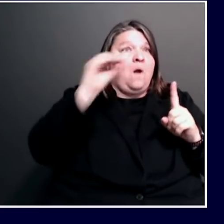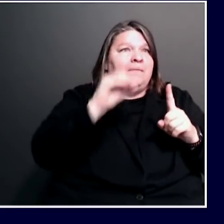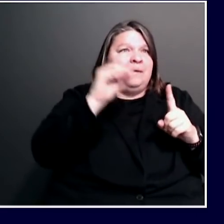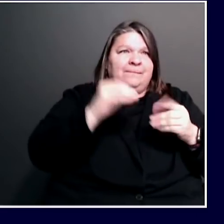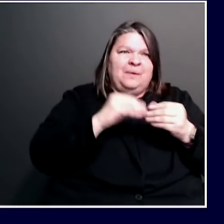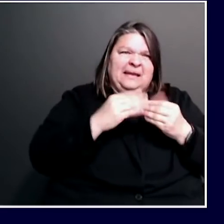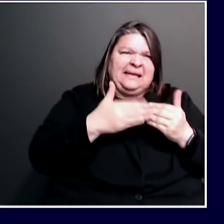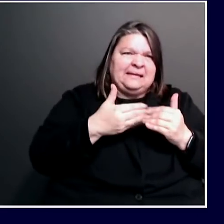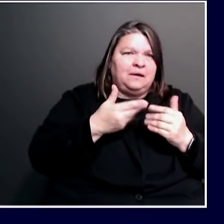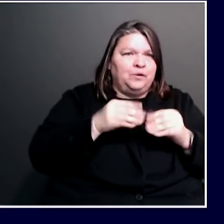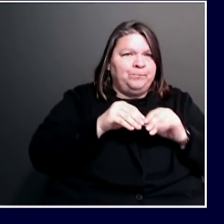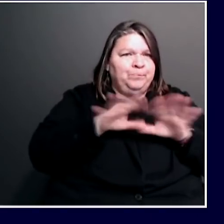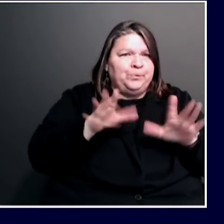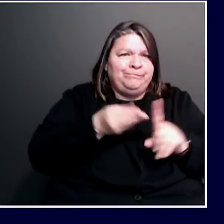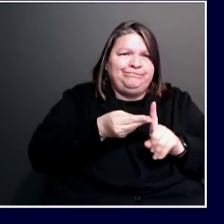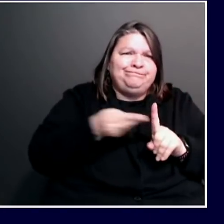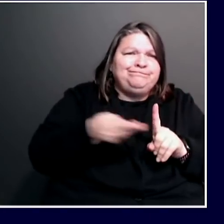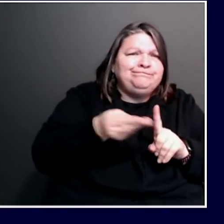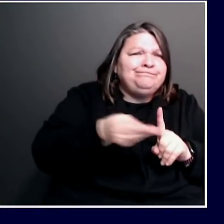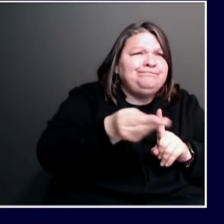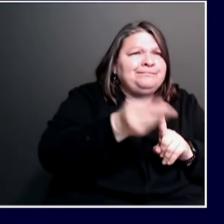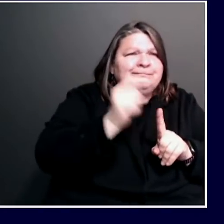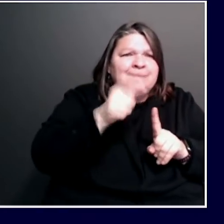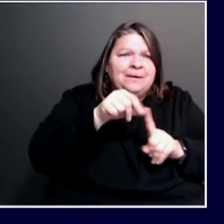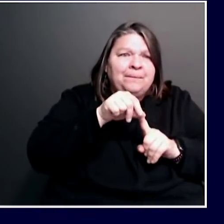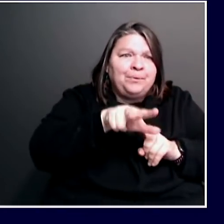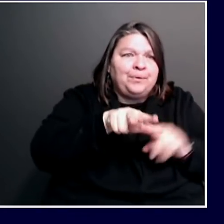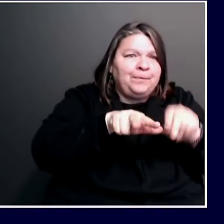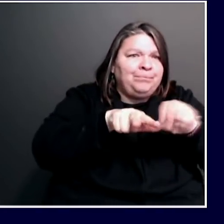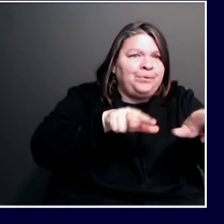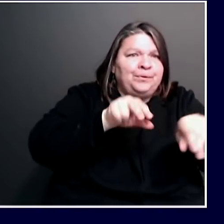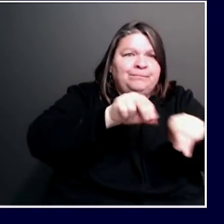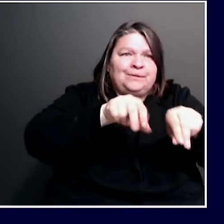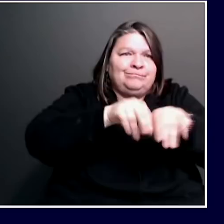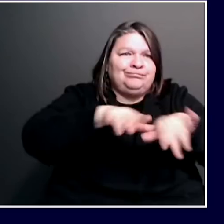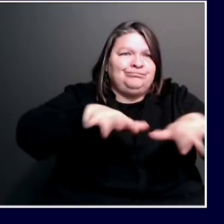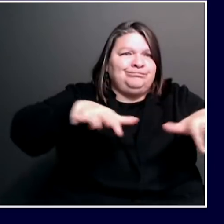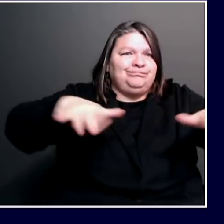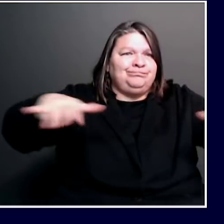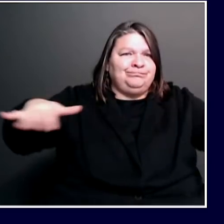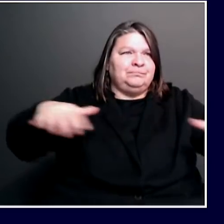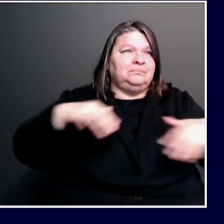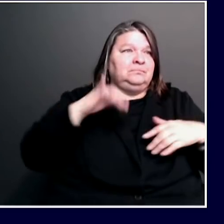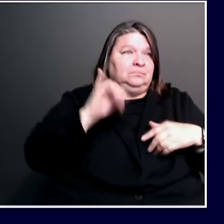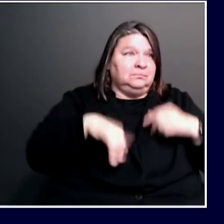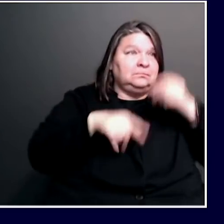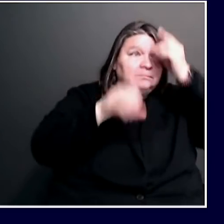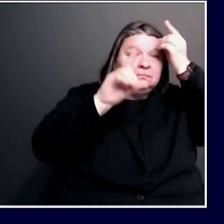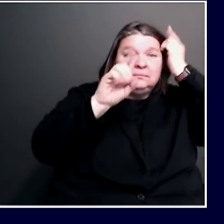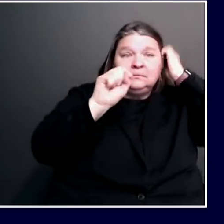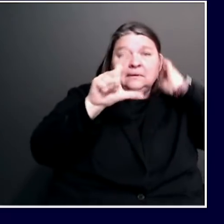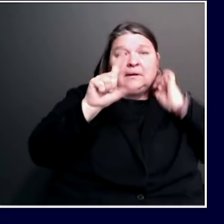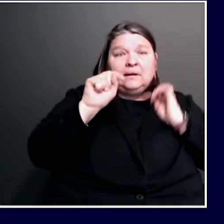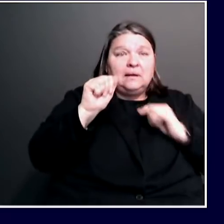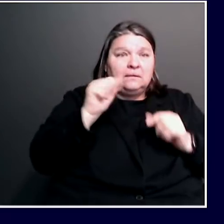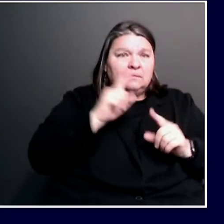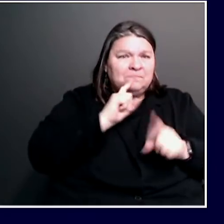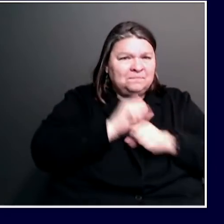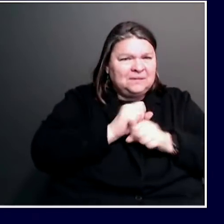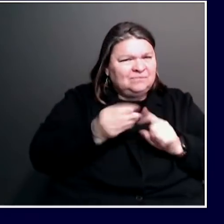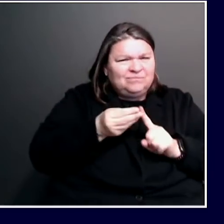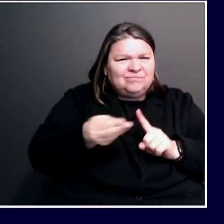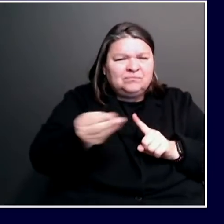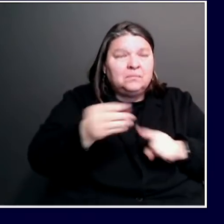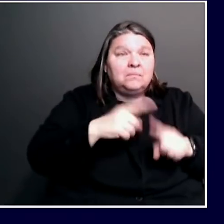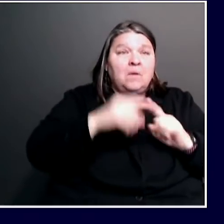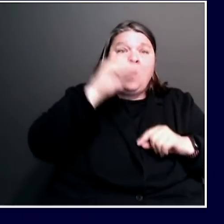cases than the Delta variant, which itself was more contagious than prior variants. Second,